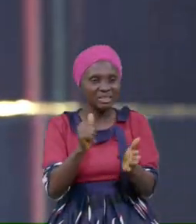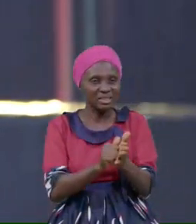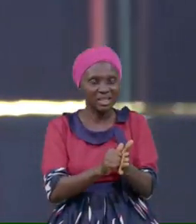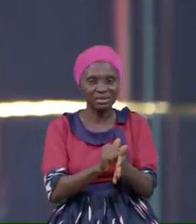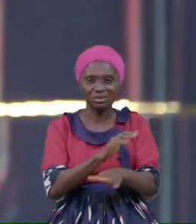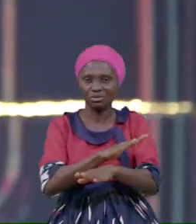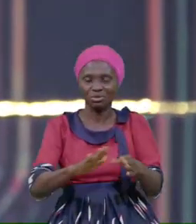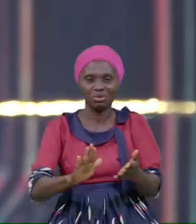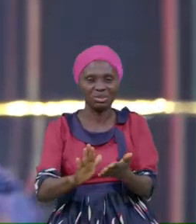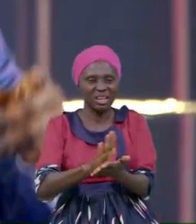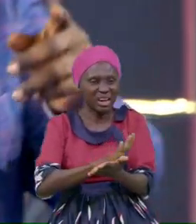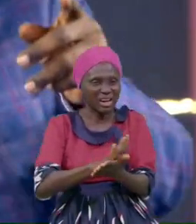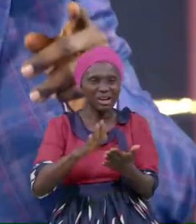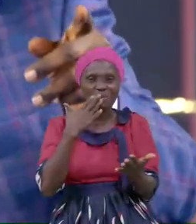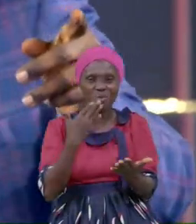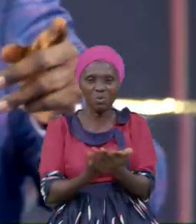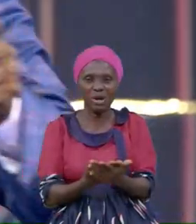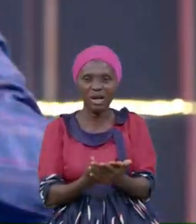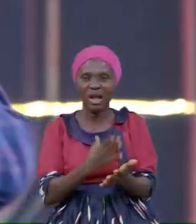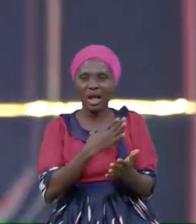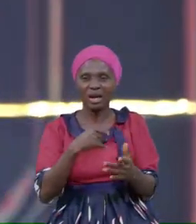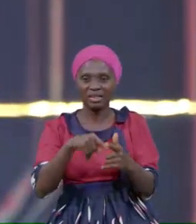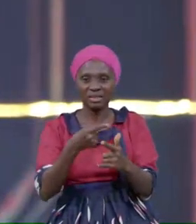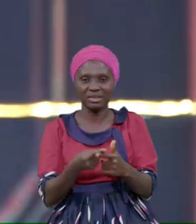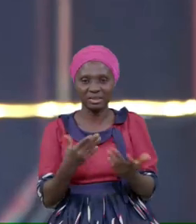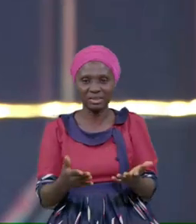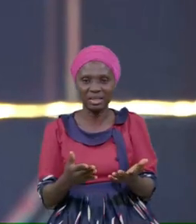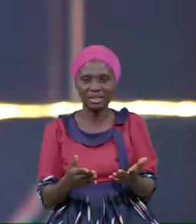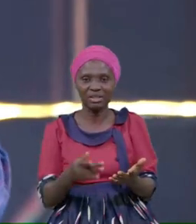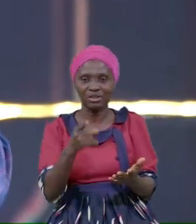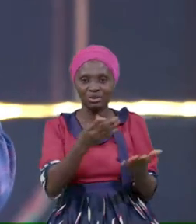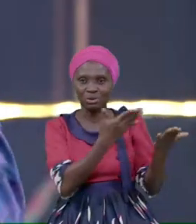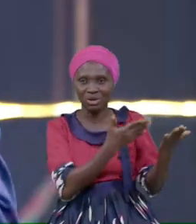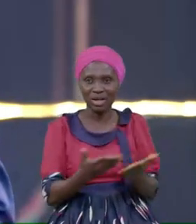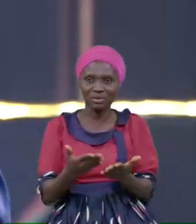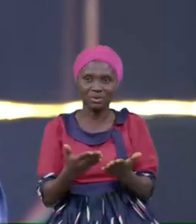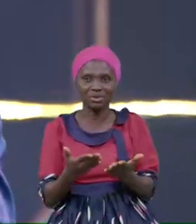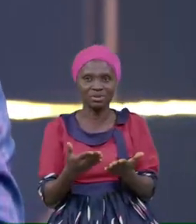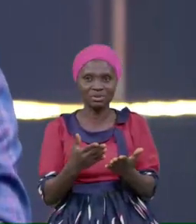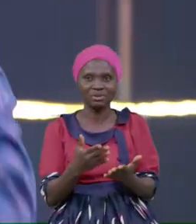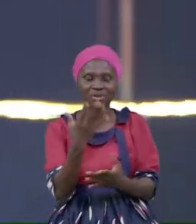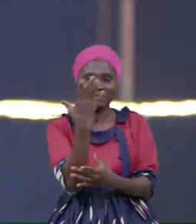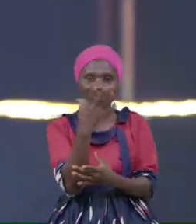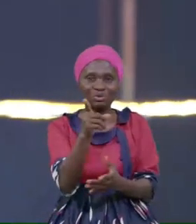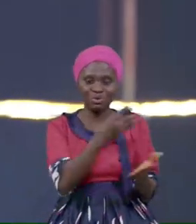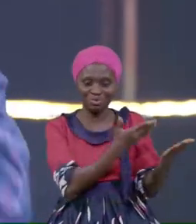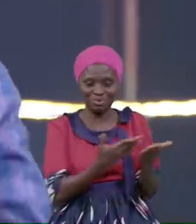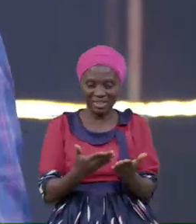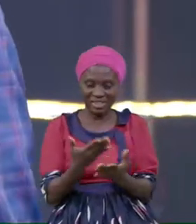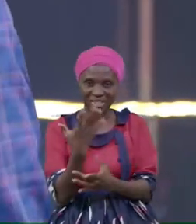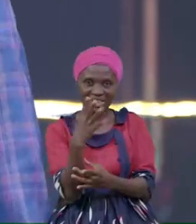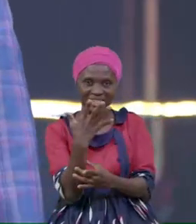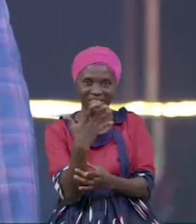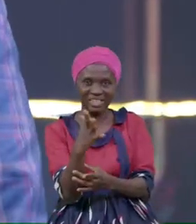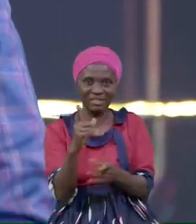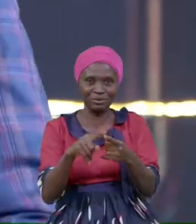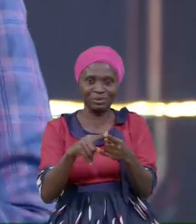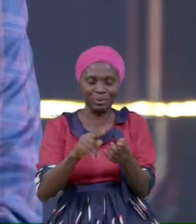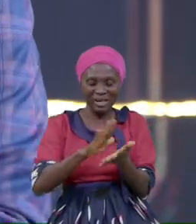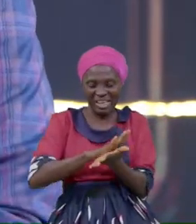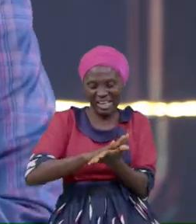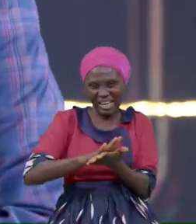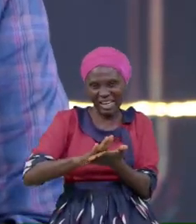you. And the representative of the government said, what's that? That's what I use in clean up. Okay, don't touch that again.